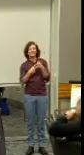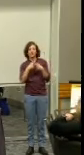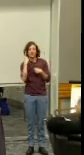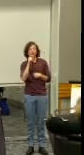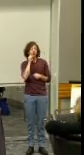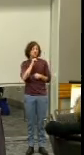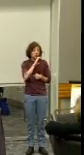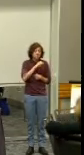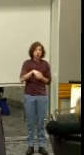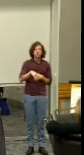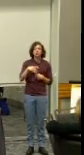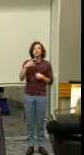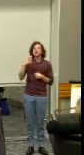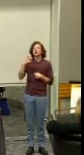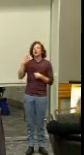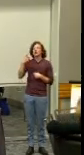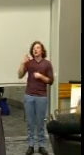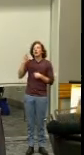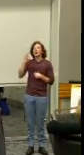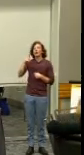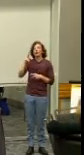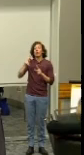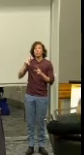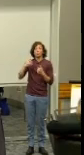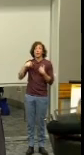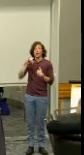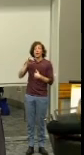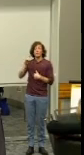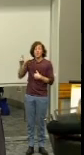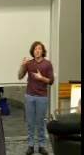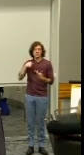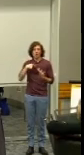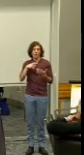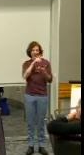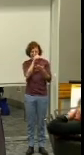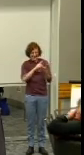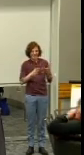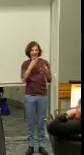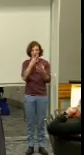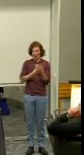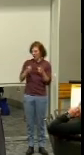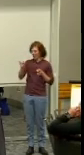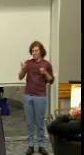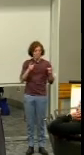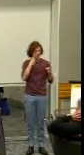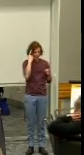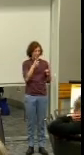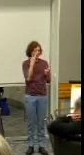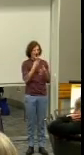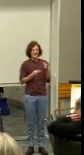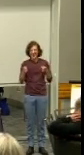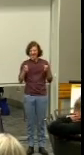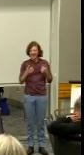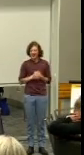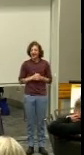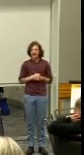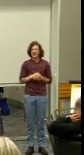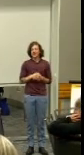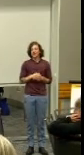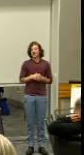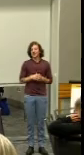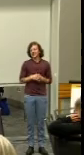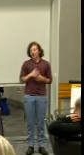mentioned, we kind of designed them both for both. There will be some specifically designated for one or the other,